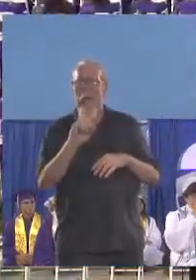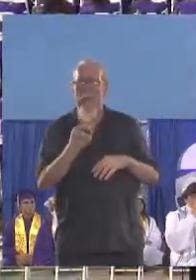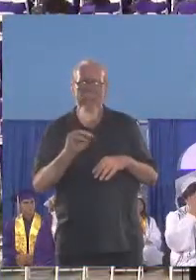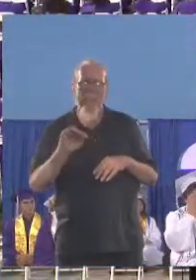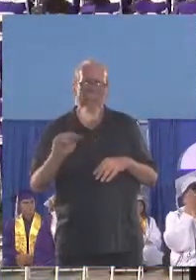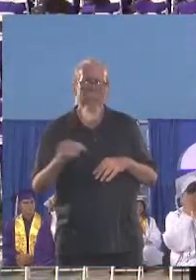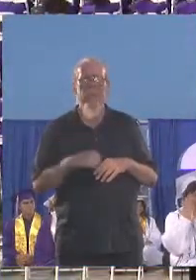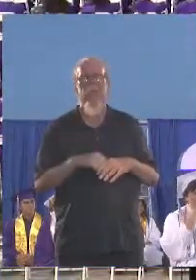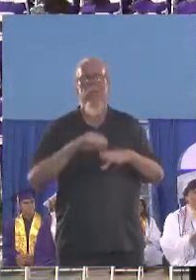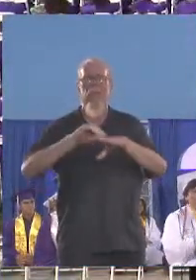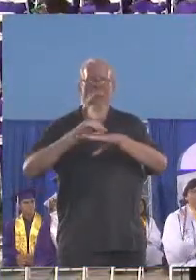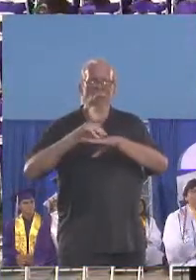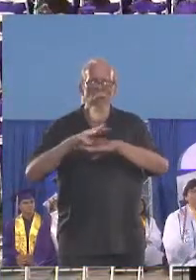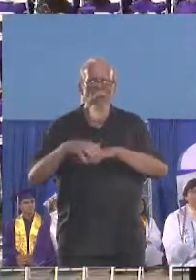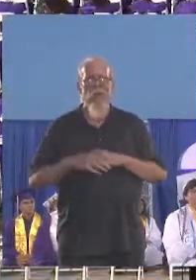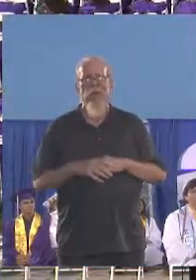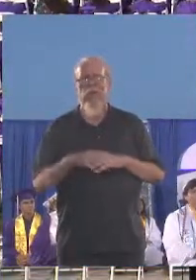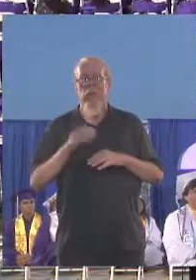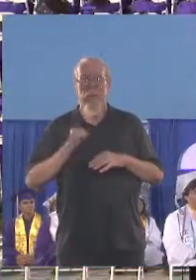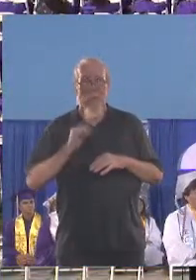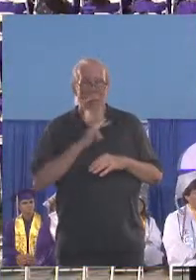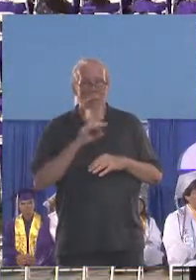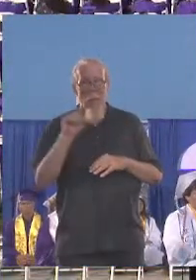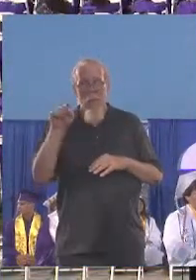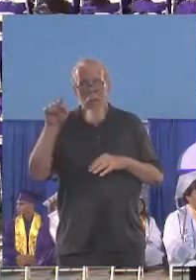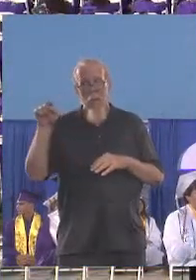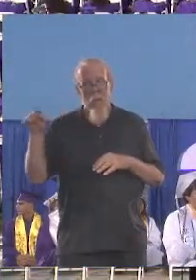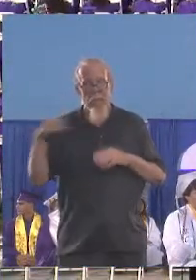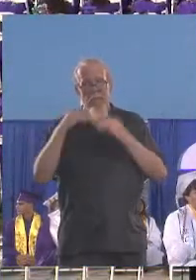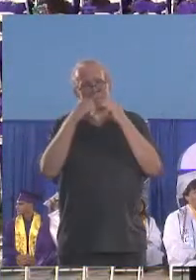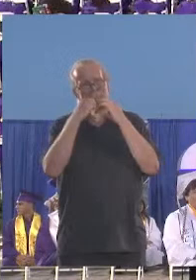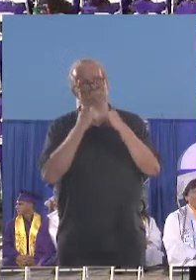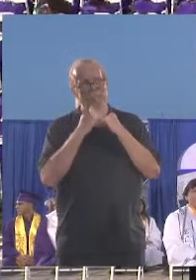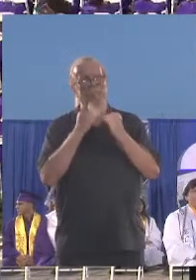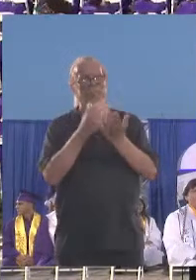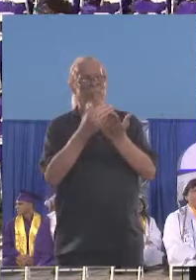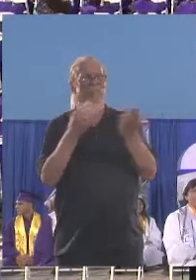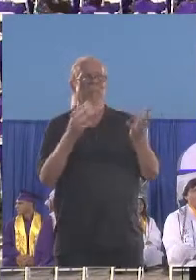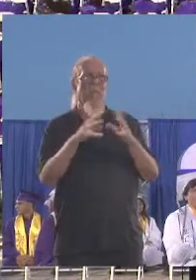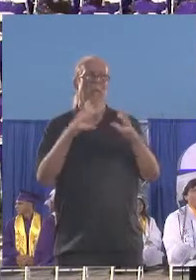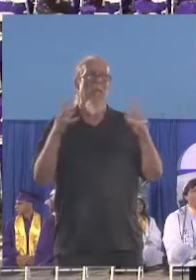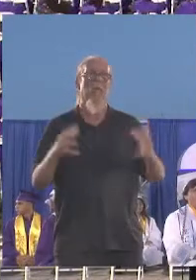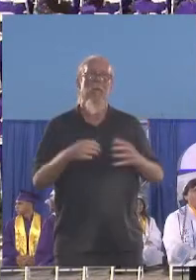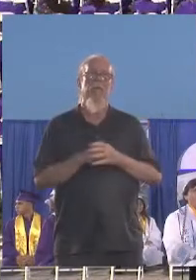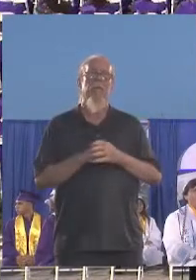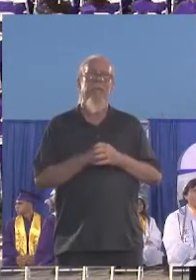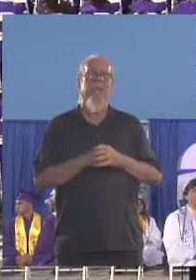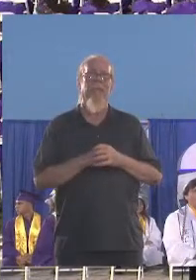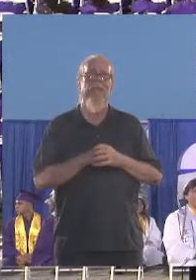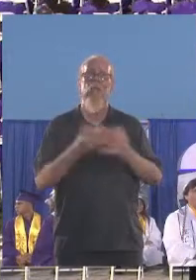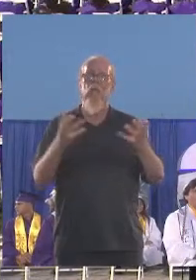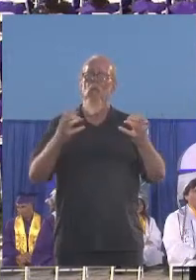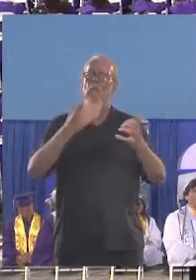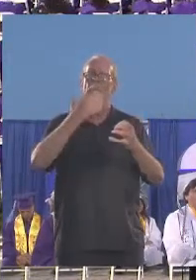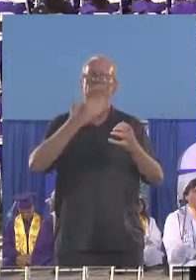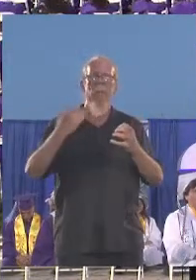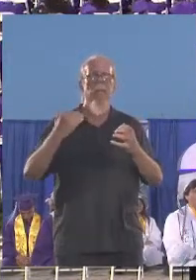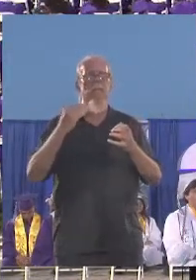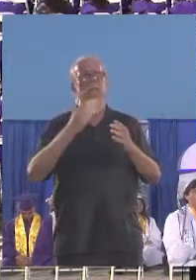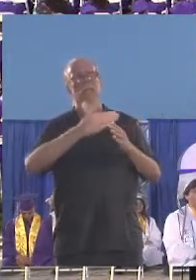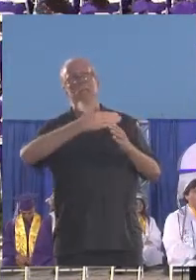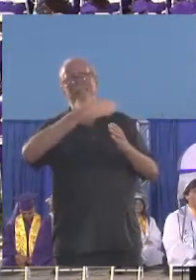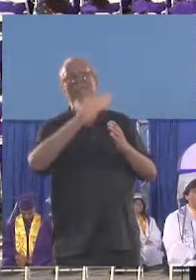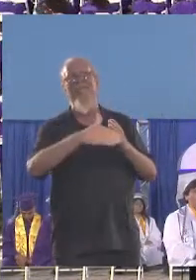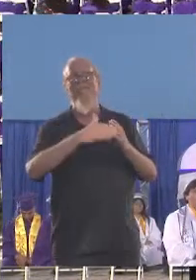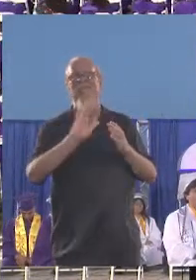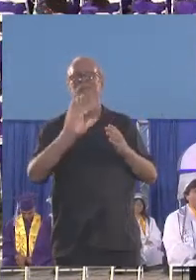counselors, and all staff is that they care for you immensely and want the best for you. We